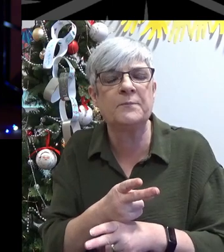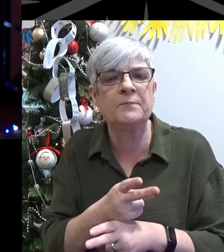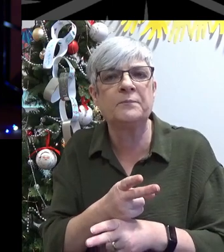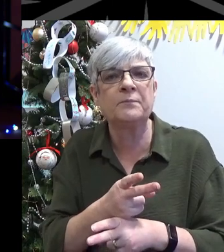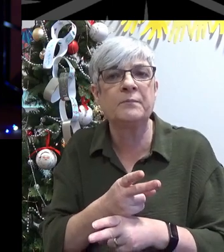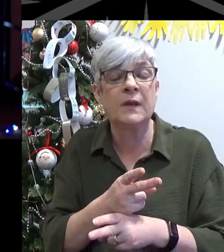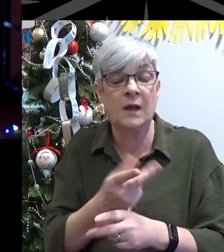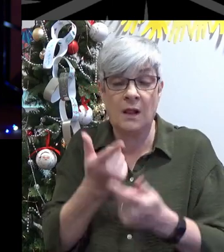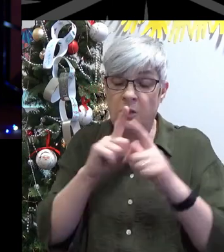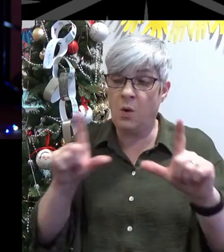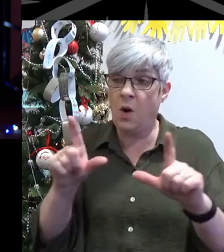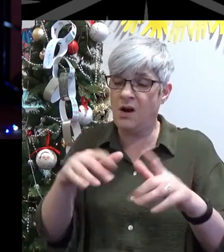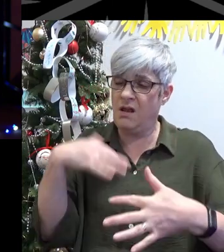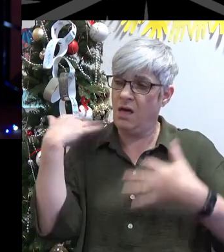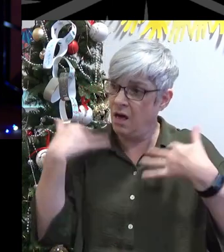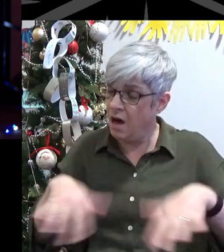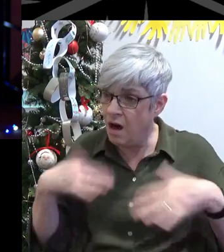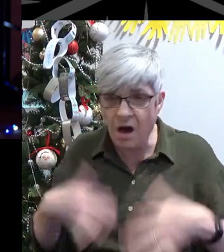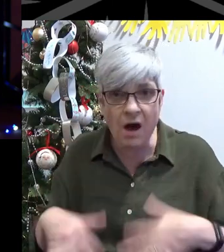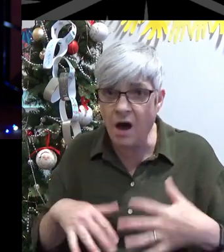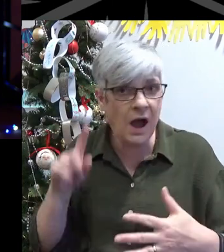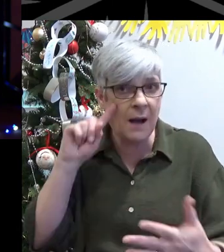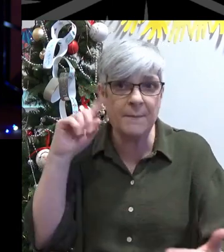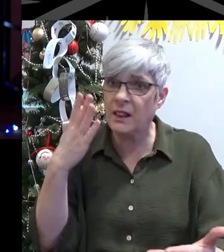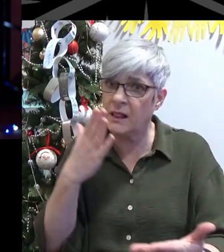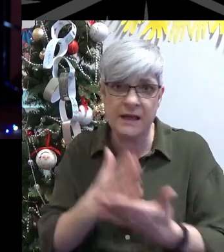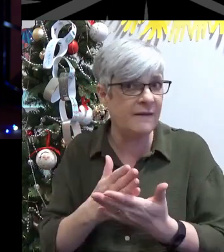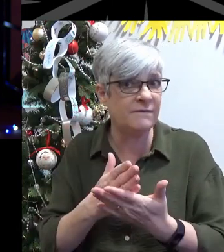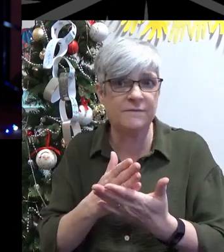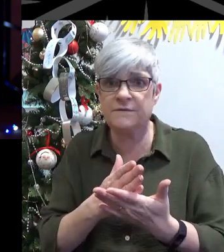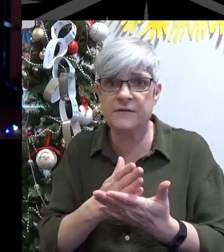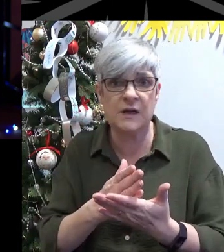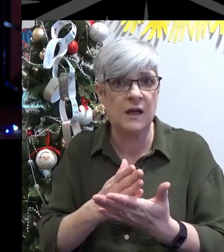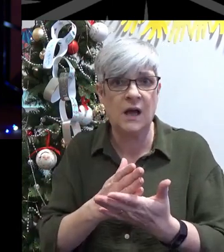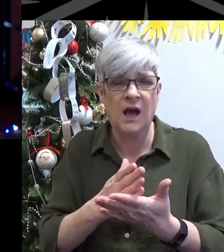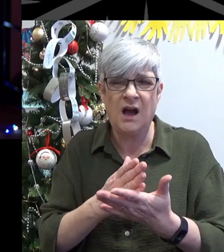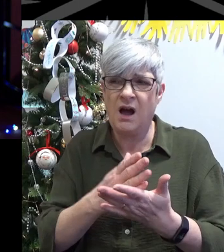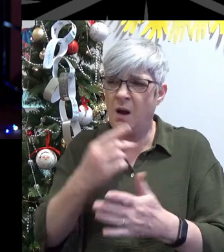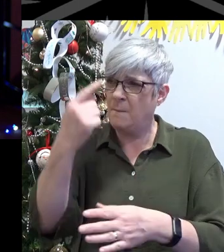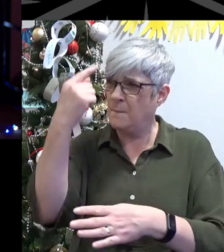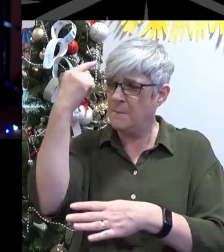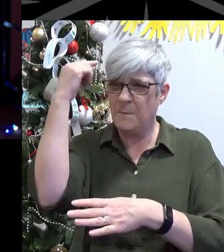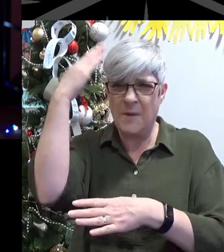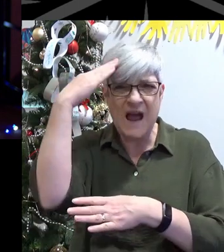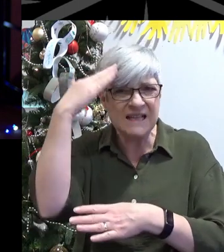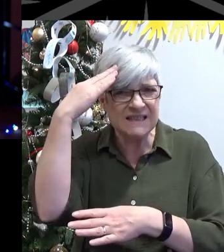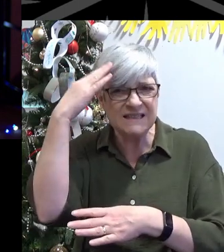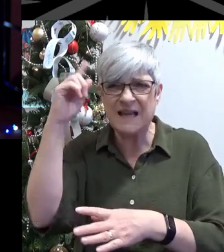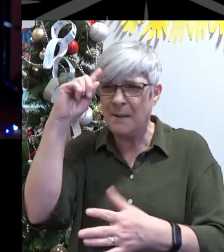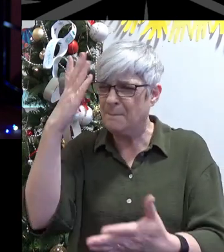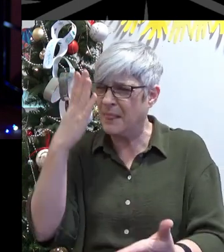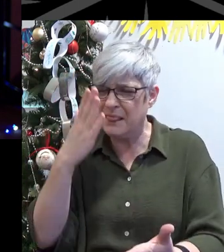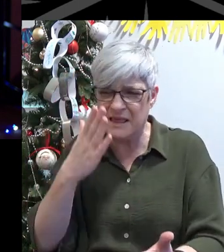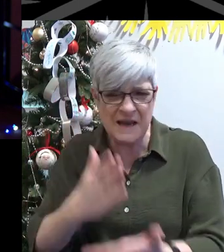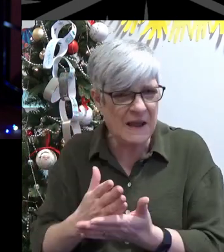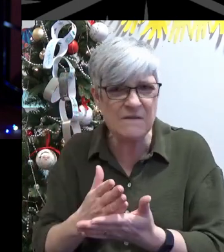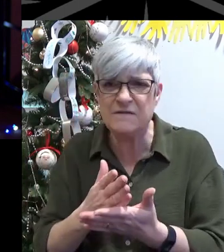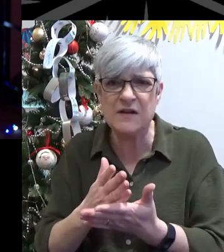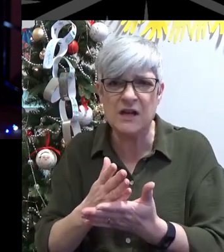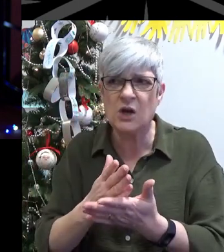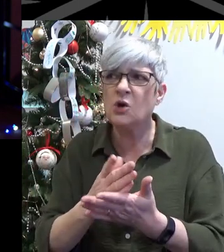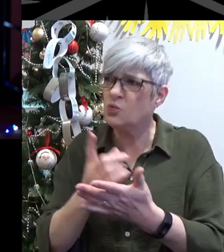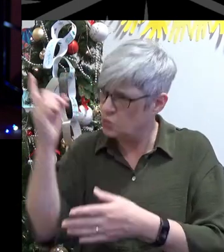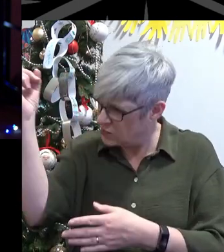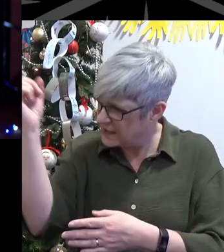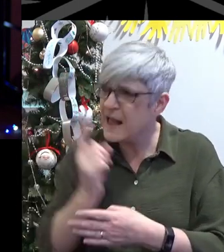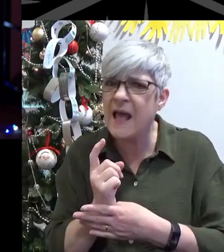Lord, it's staggering for us to try and get our minds around the reality that you came to